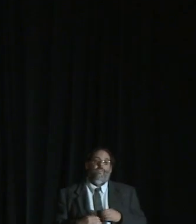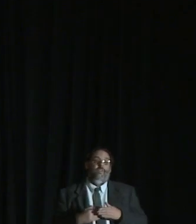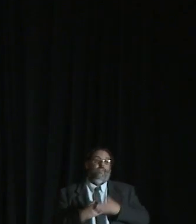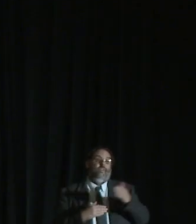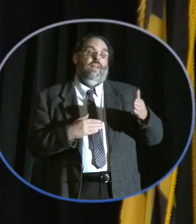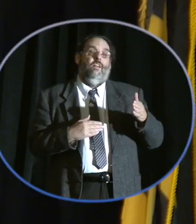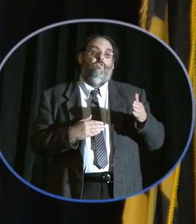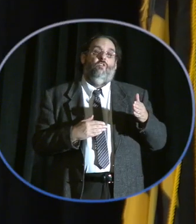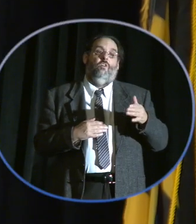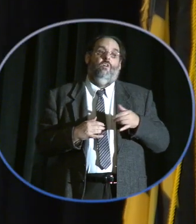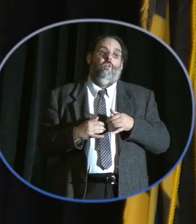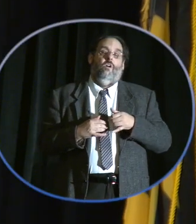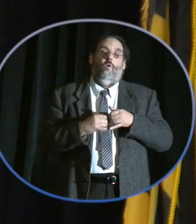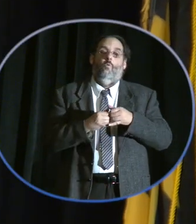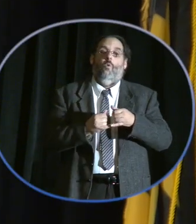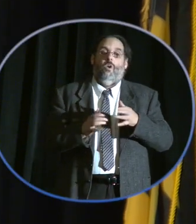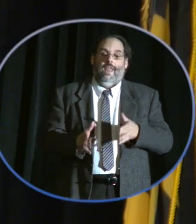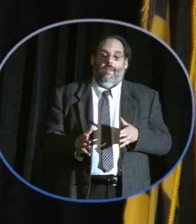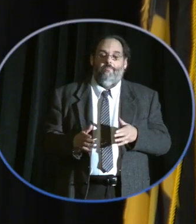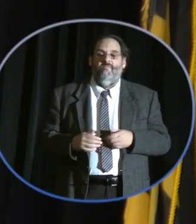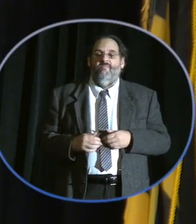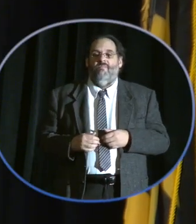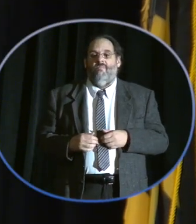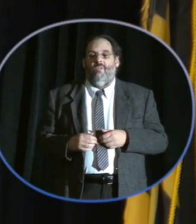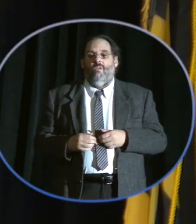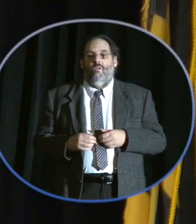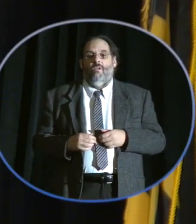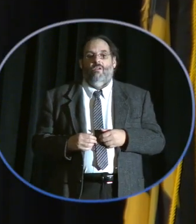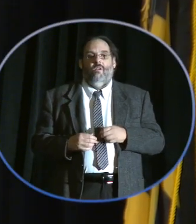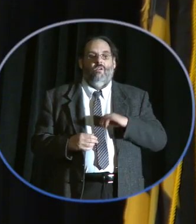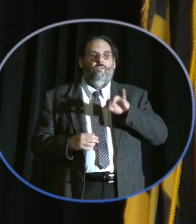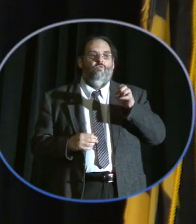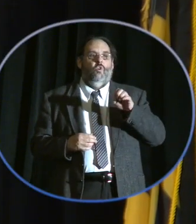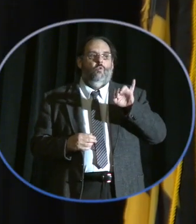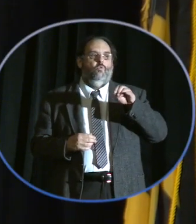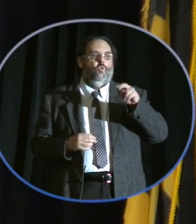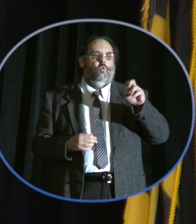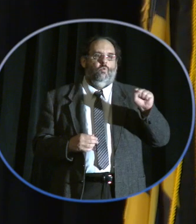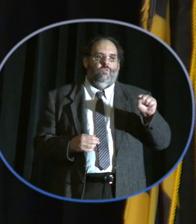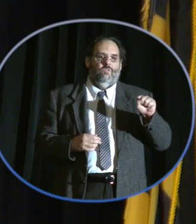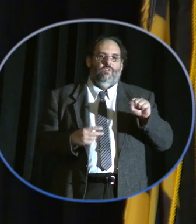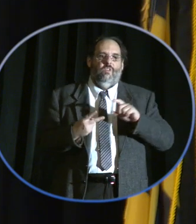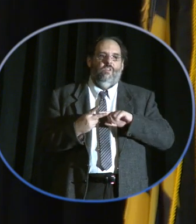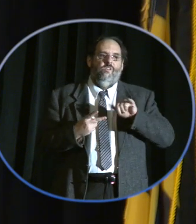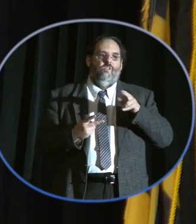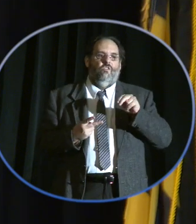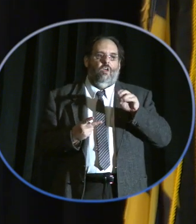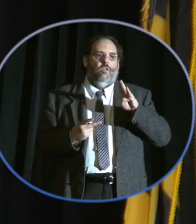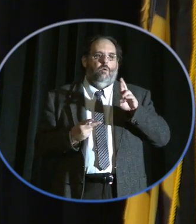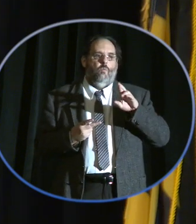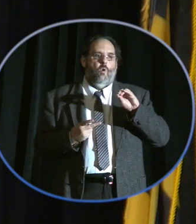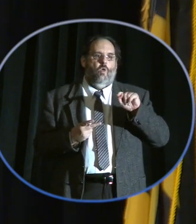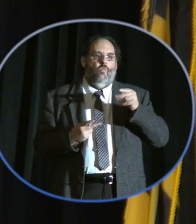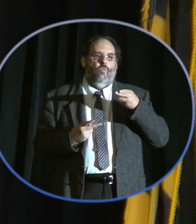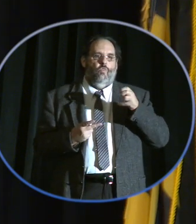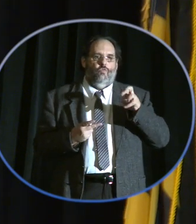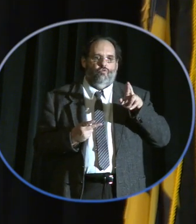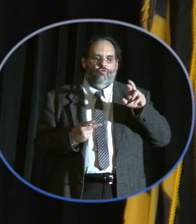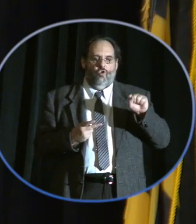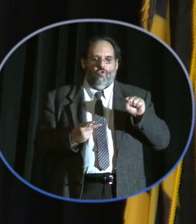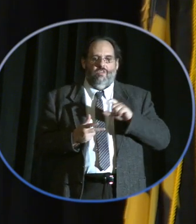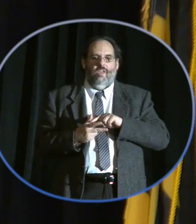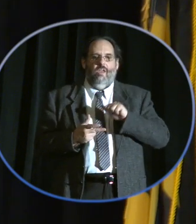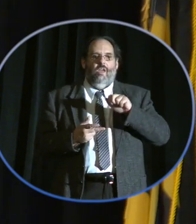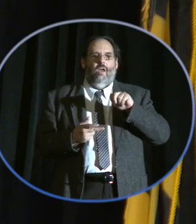Our next Impact Awards go to Joe Jones, John Brothers,